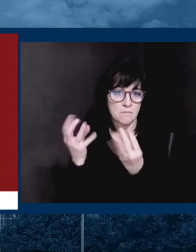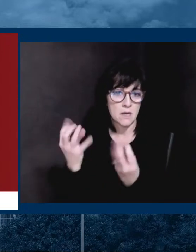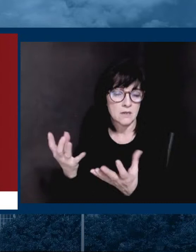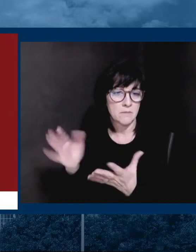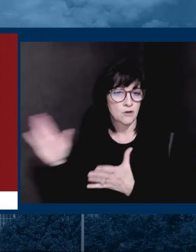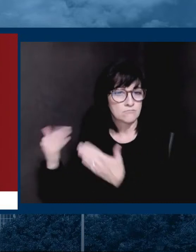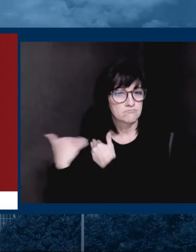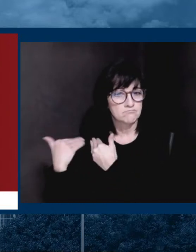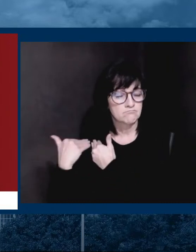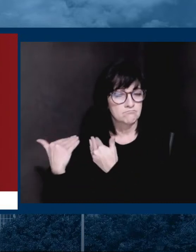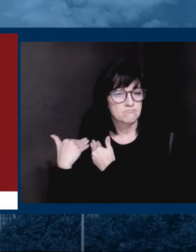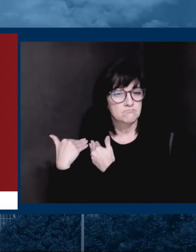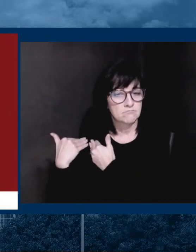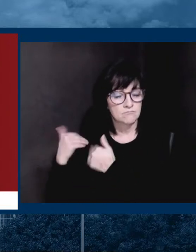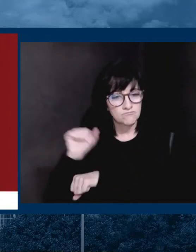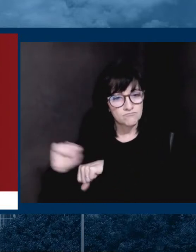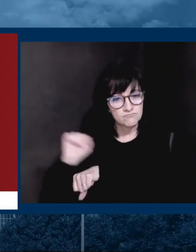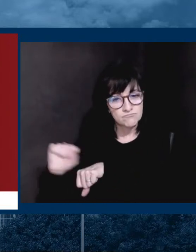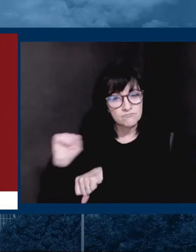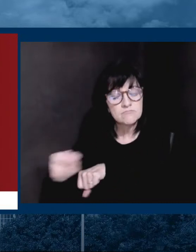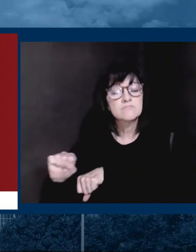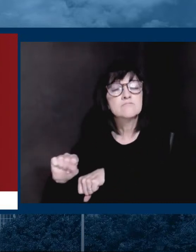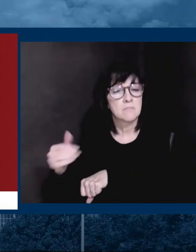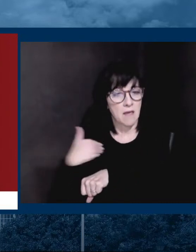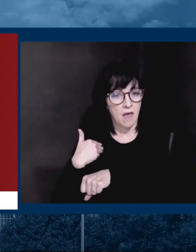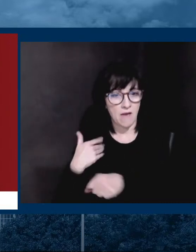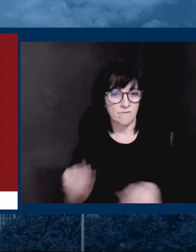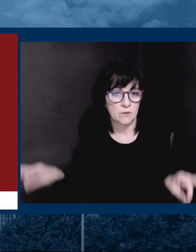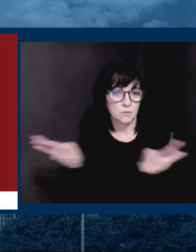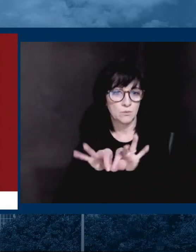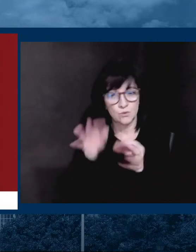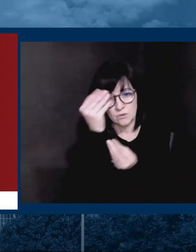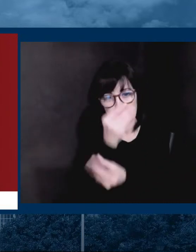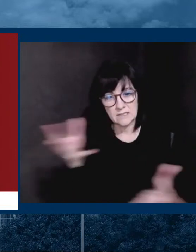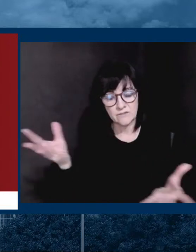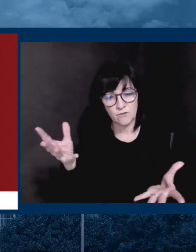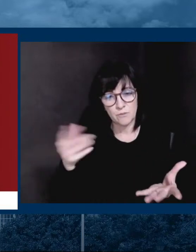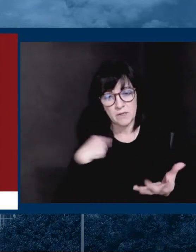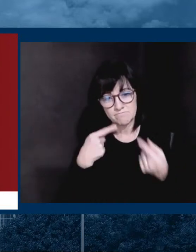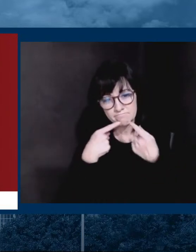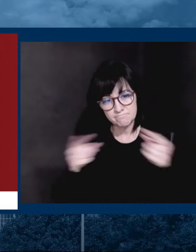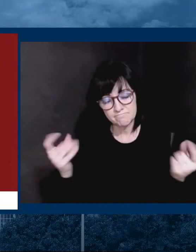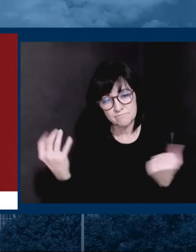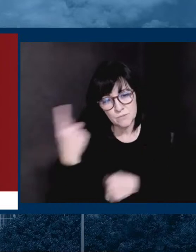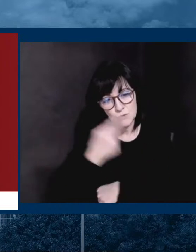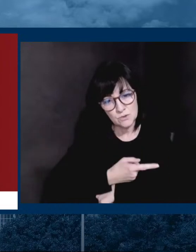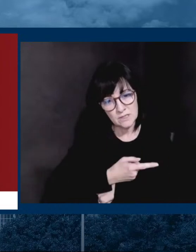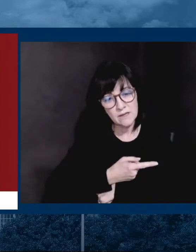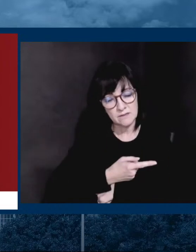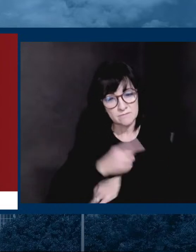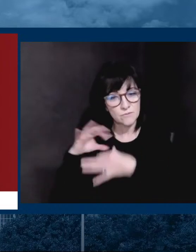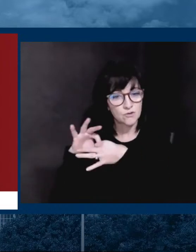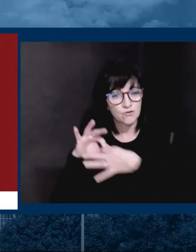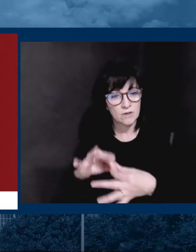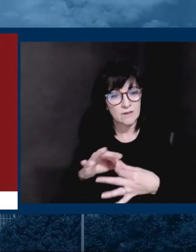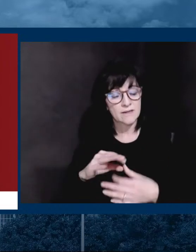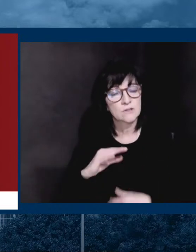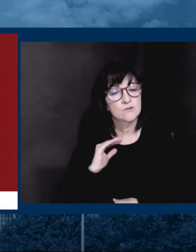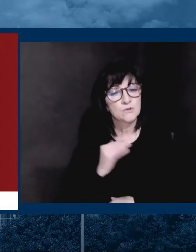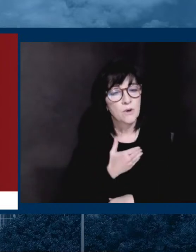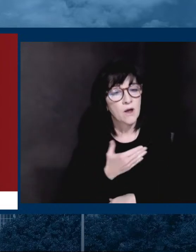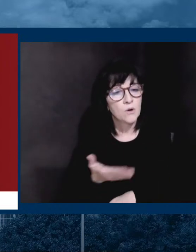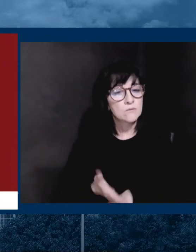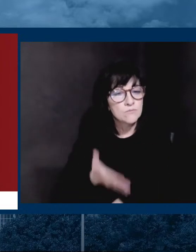important updates that she's going to bring to us today around our progress in vaccination, a very big and